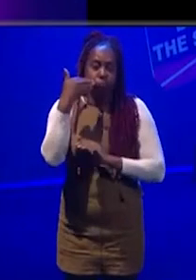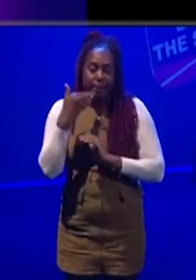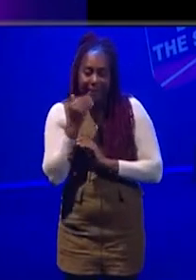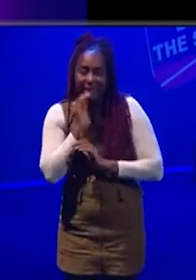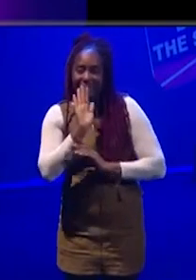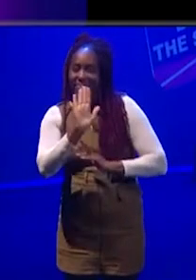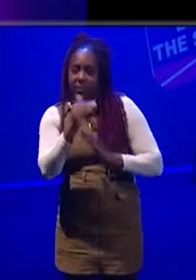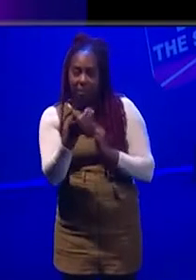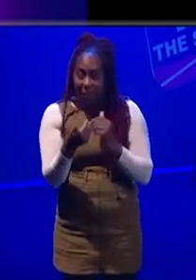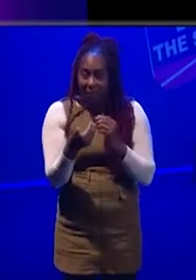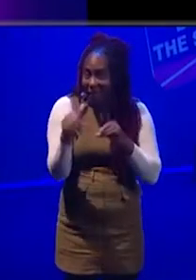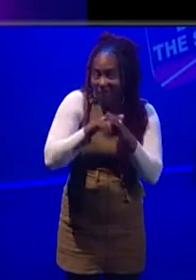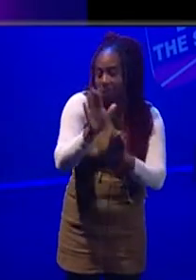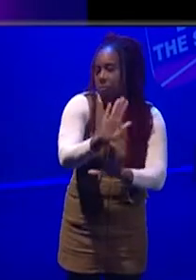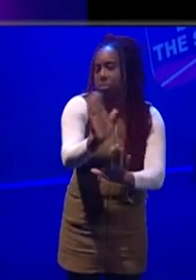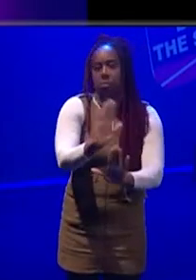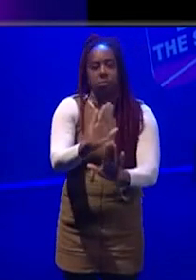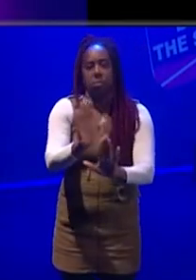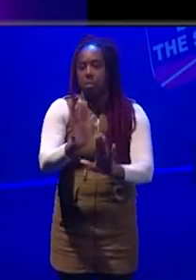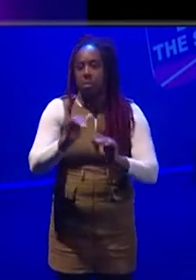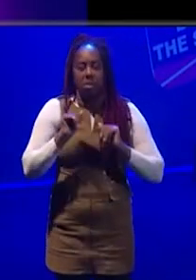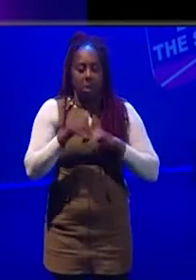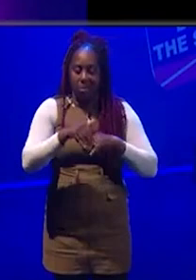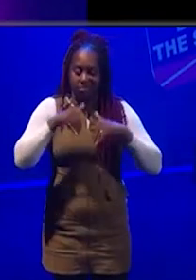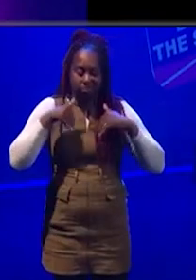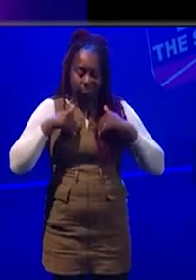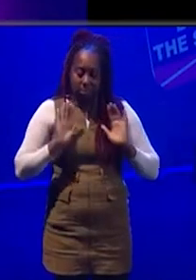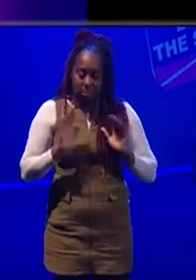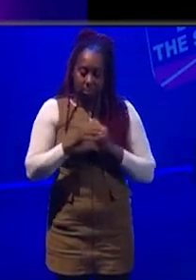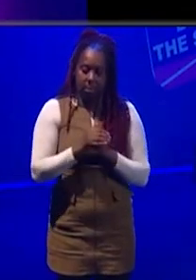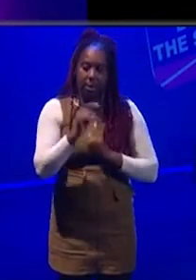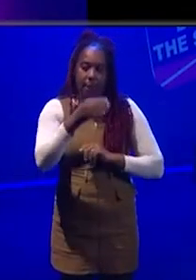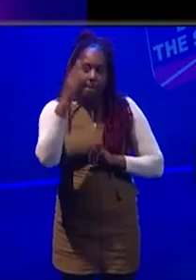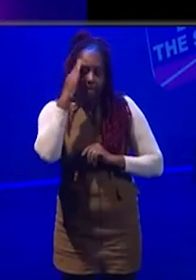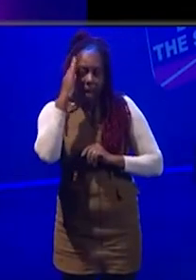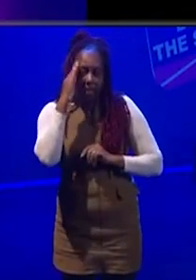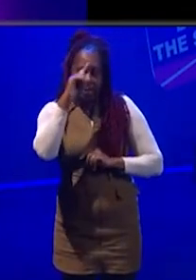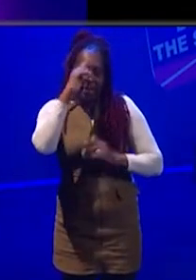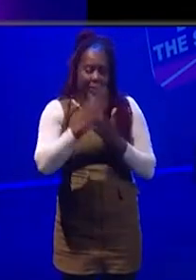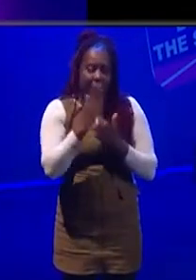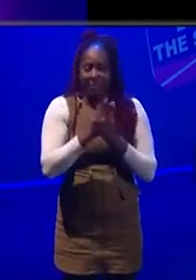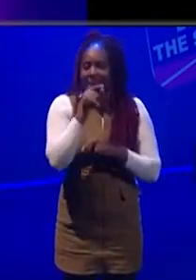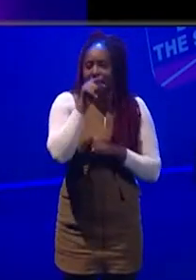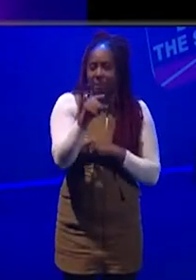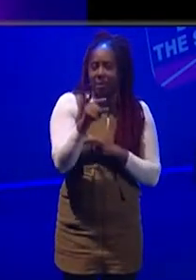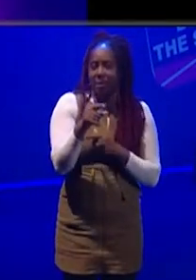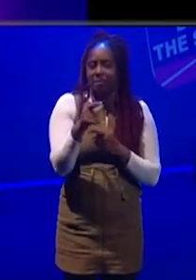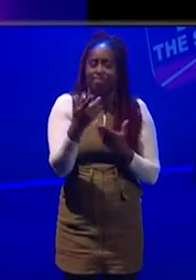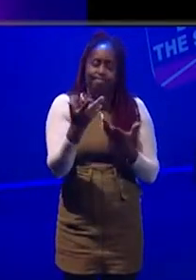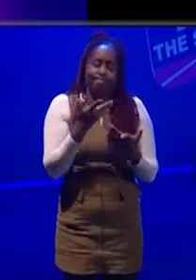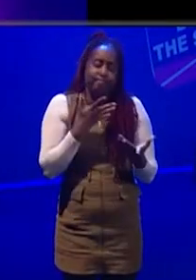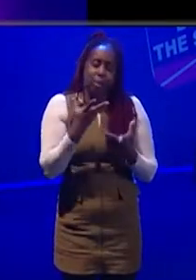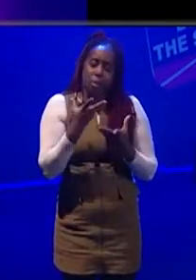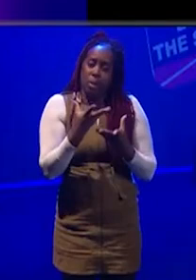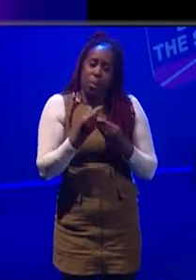that they didn't want to partake in that industry anymore. They are mothers who decided that they wanted to be with